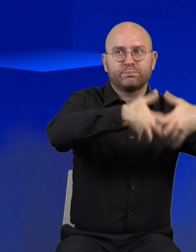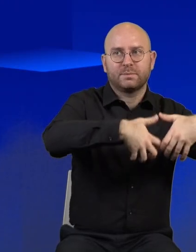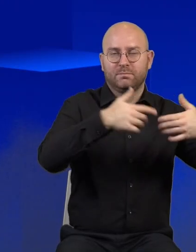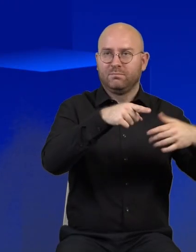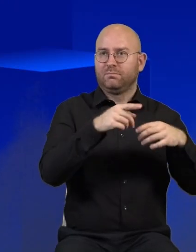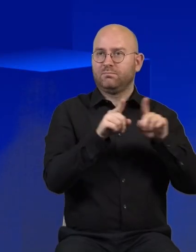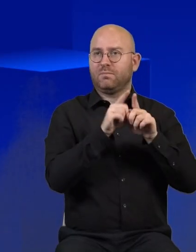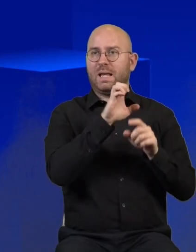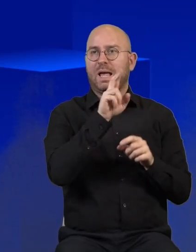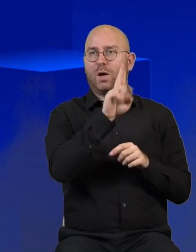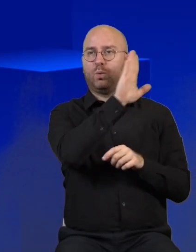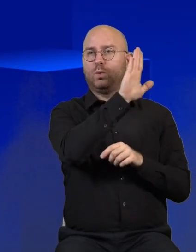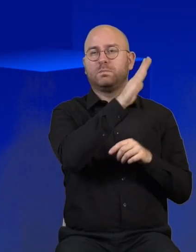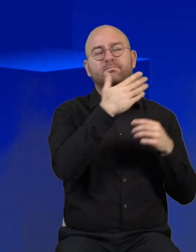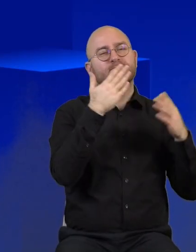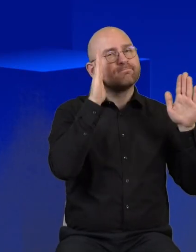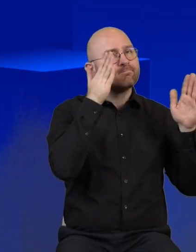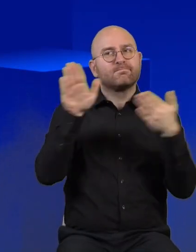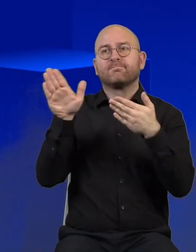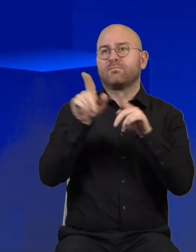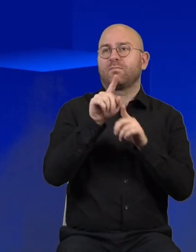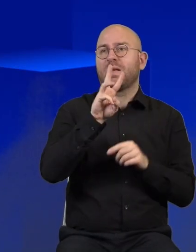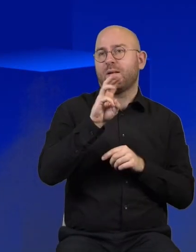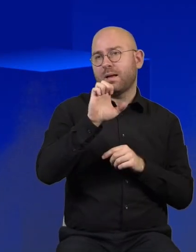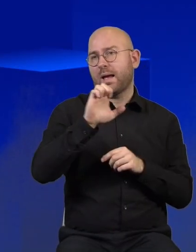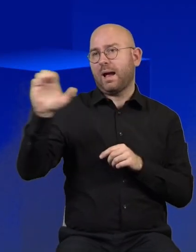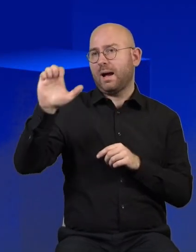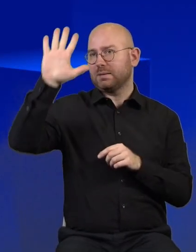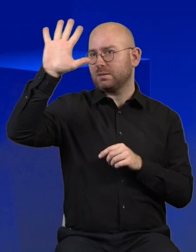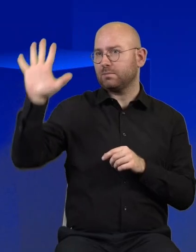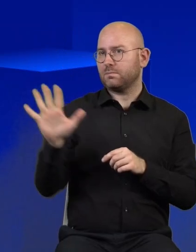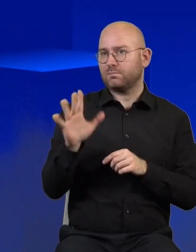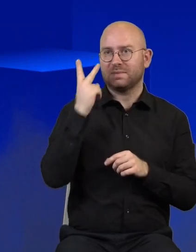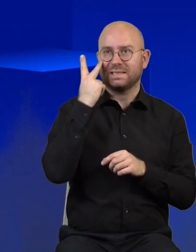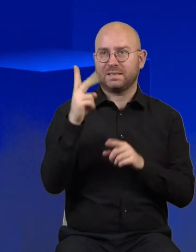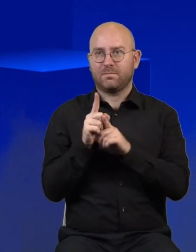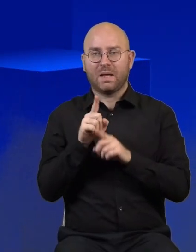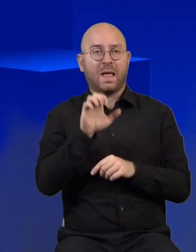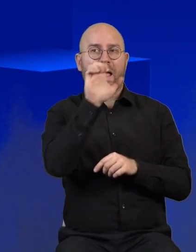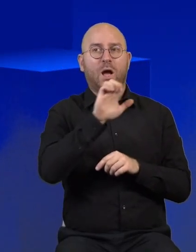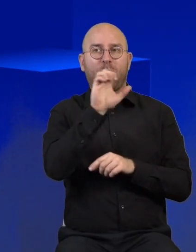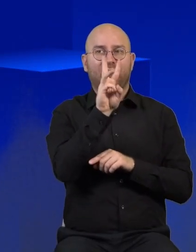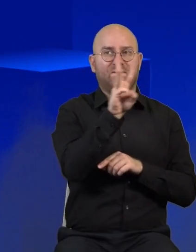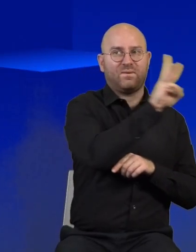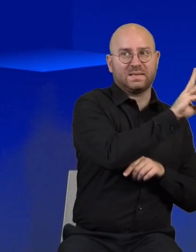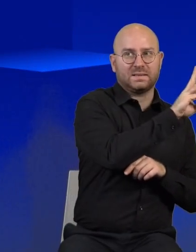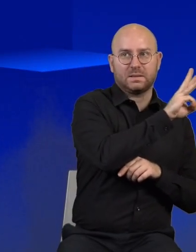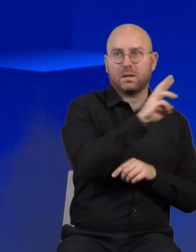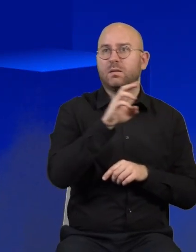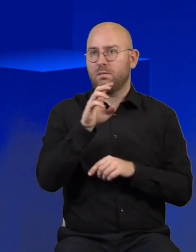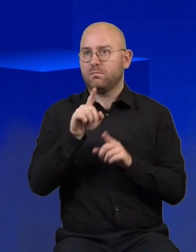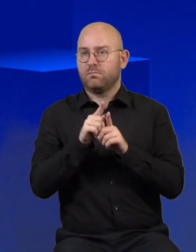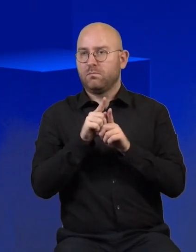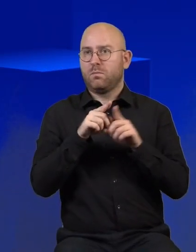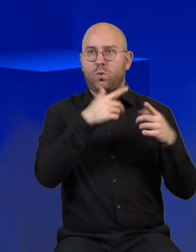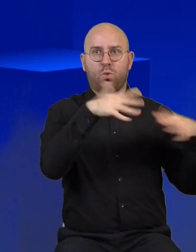So where population is thinner and infrastructure costs are more highly, so maybe it's more difficult to